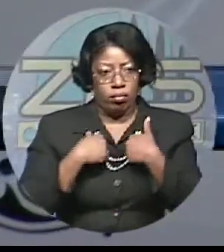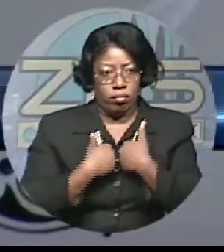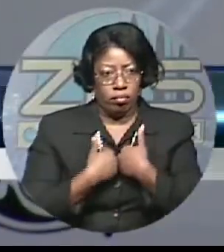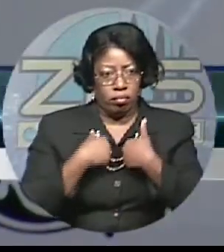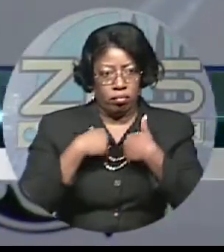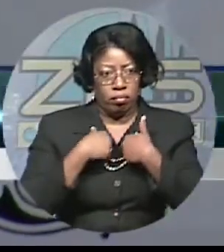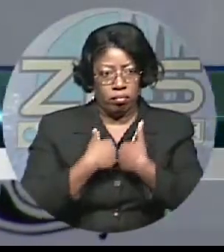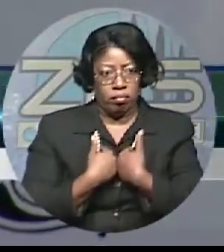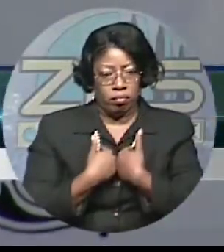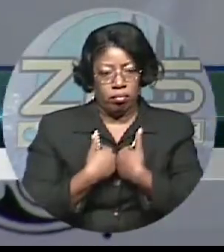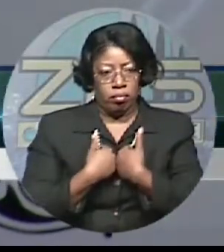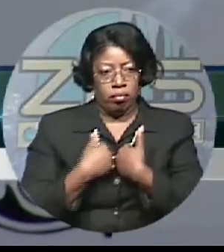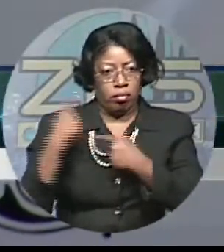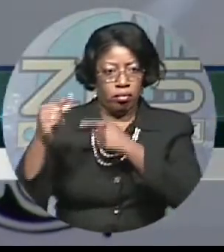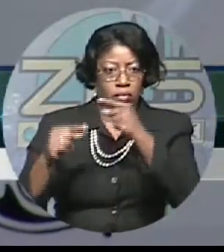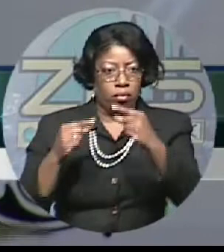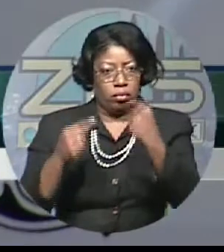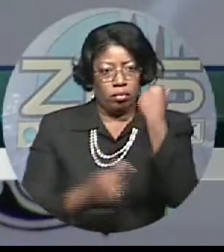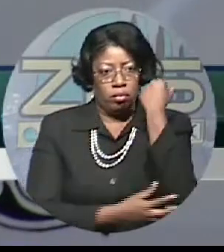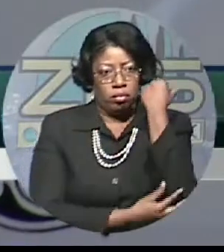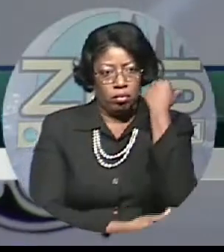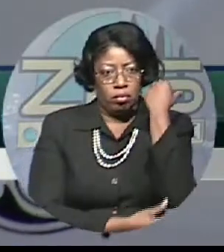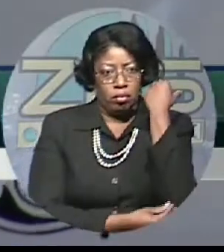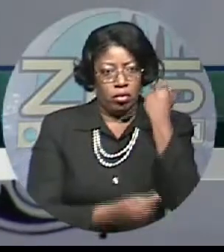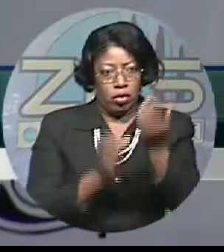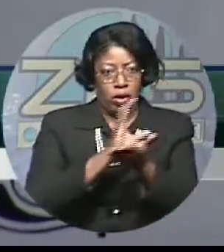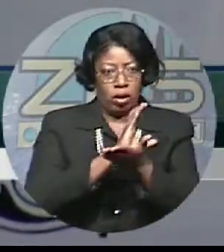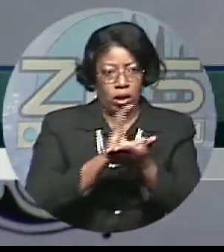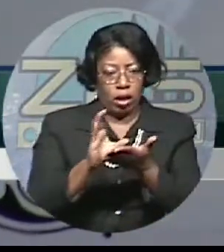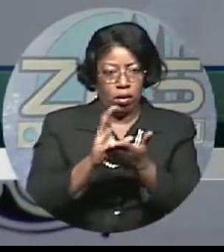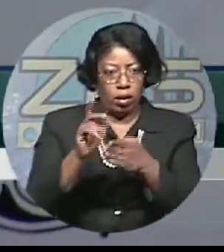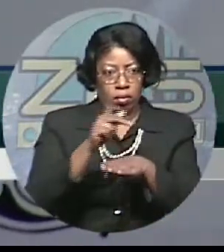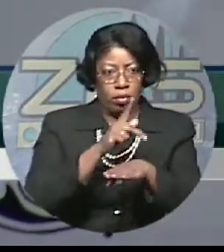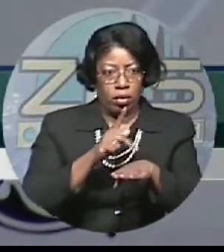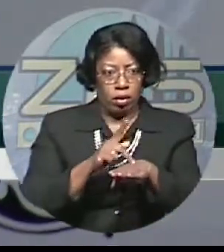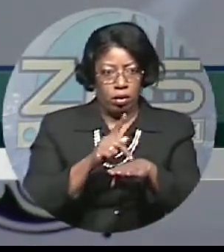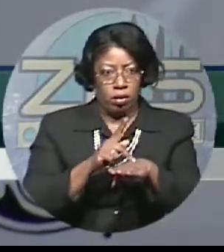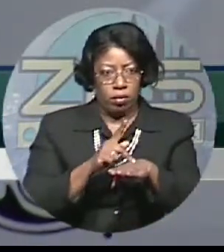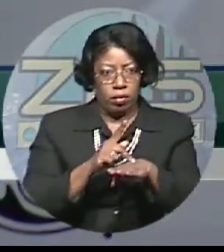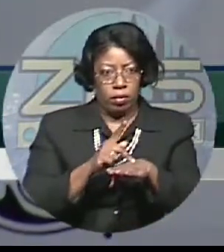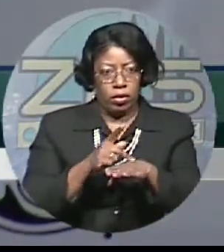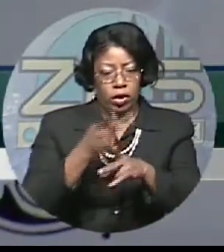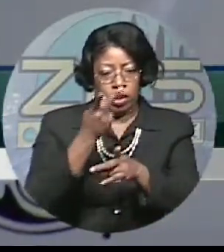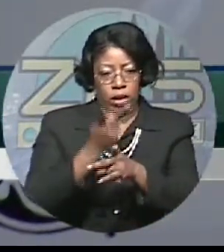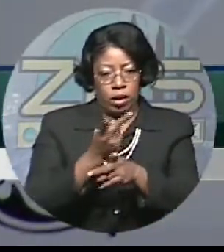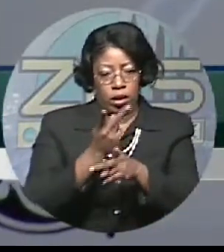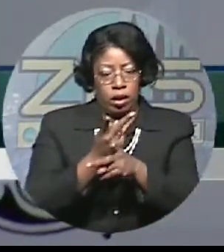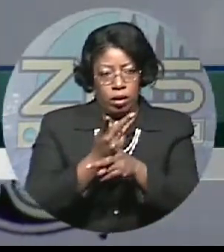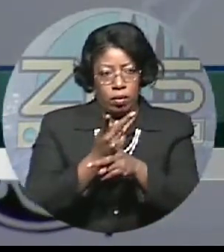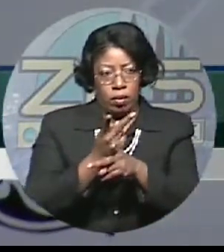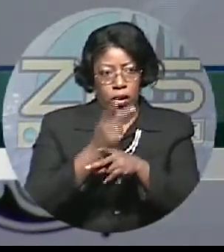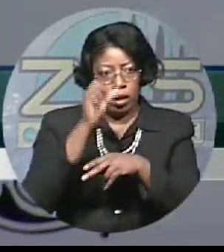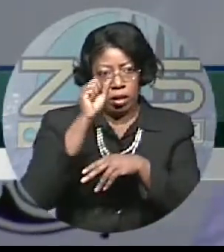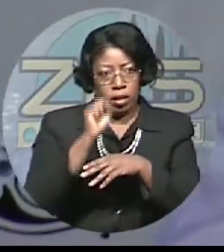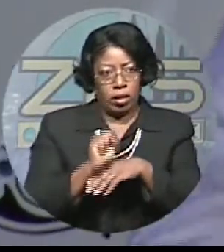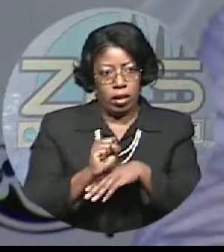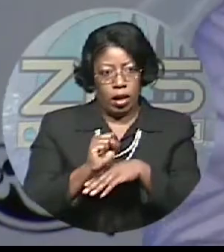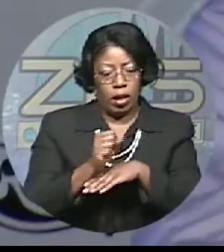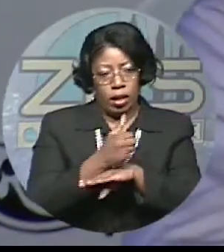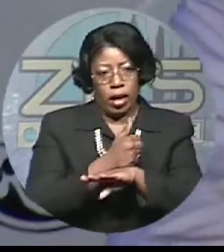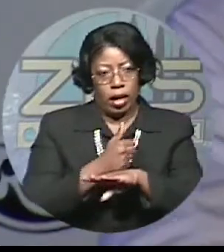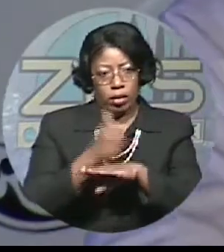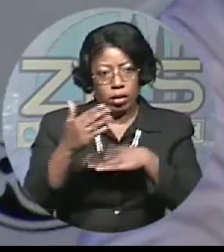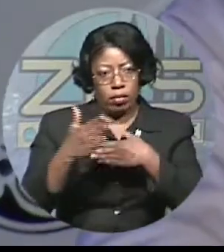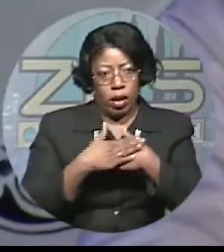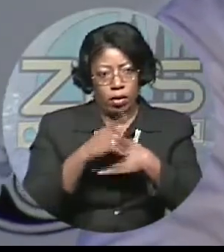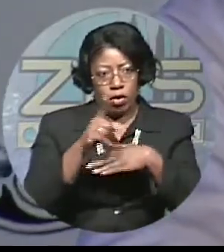property issue. And every time you go to claim on a piece of property, somebody else's land. That's keeping South Andros back. We got to get beyond that foolishness. Yes. If